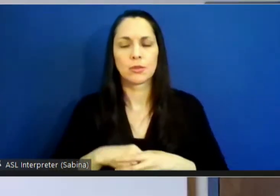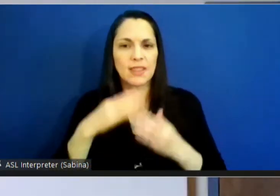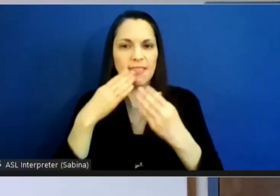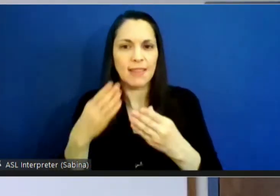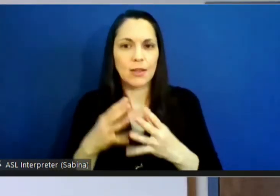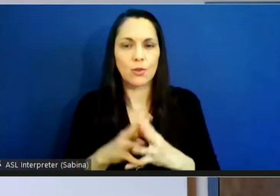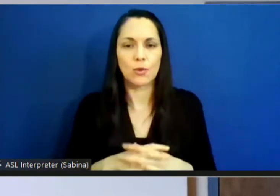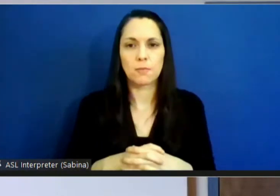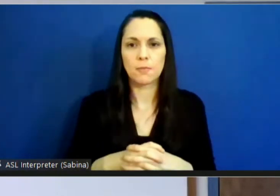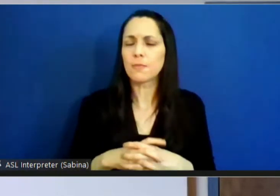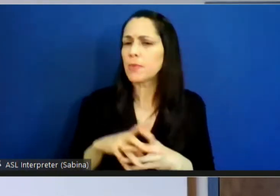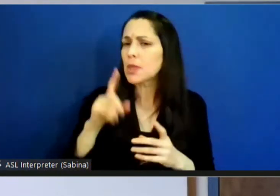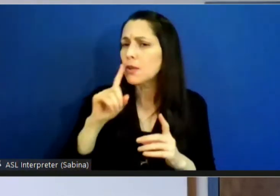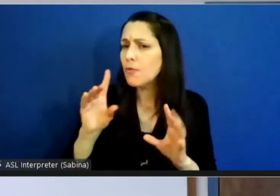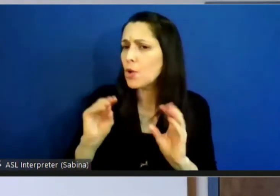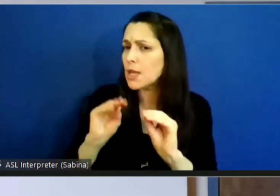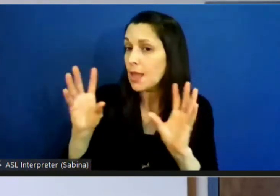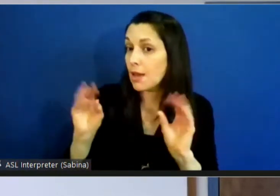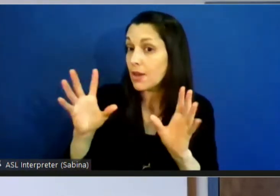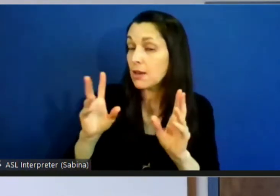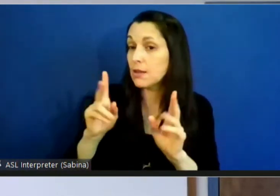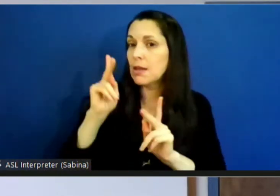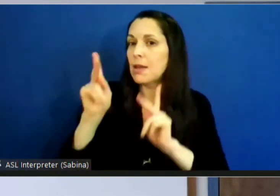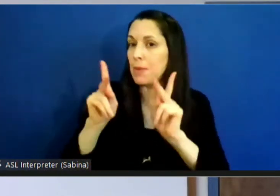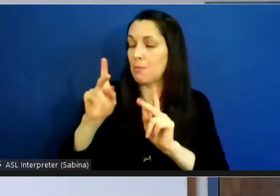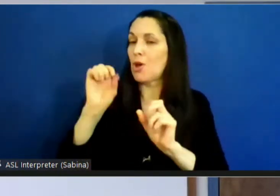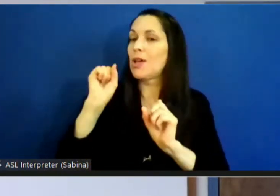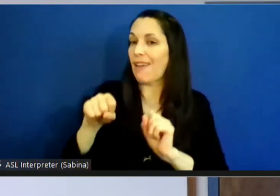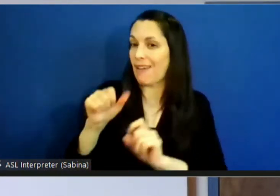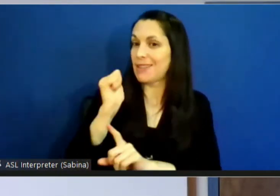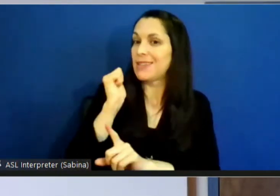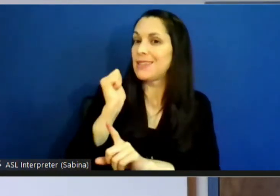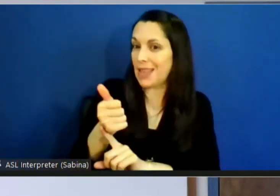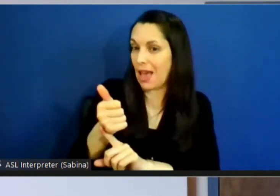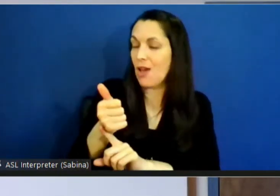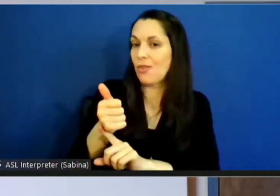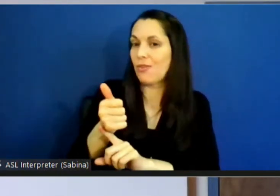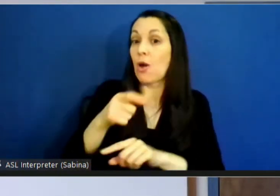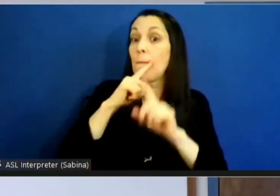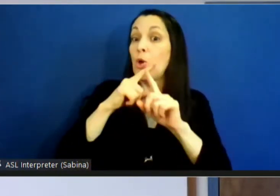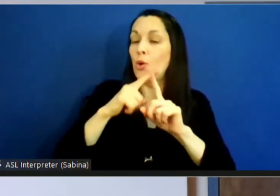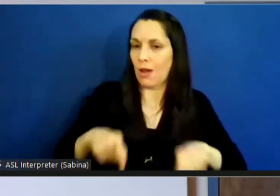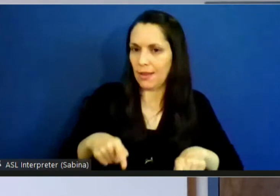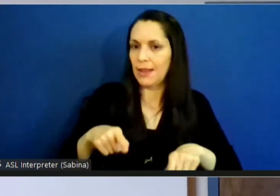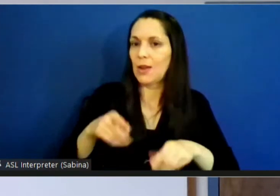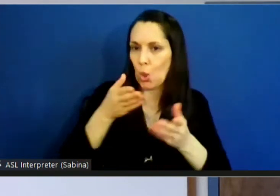Just for clarification, people have been able to unmute themselves throughout this conversation.